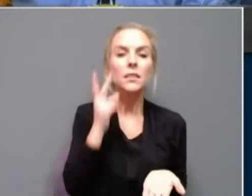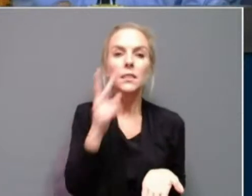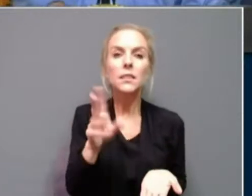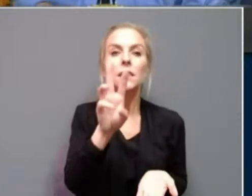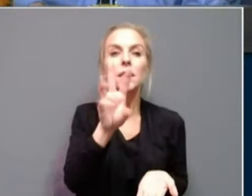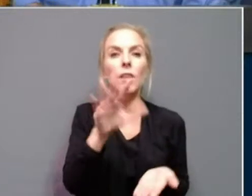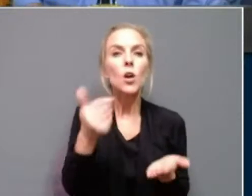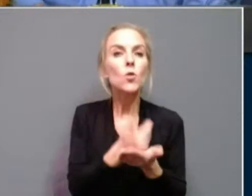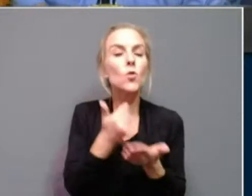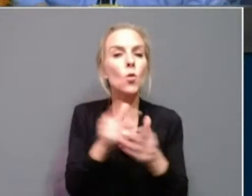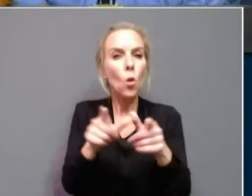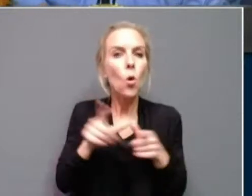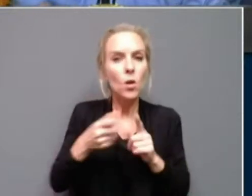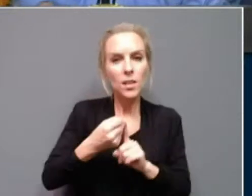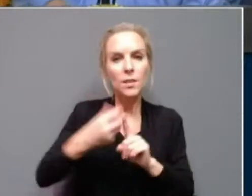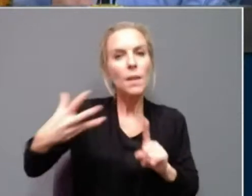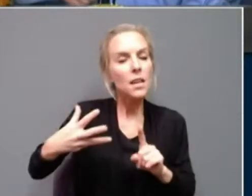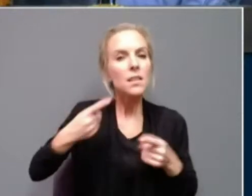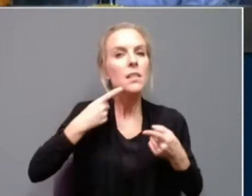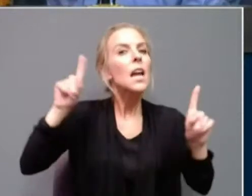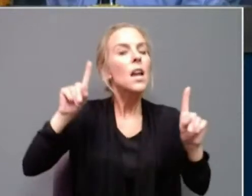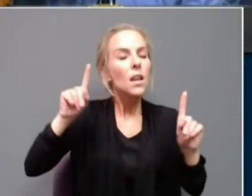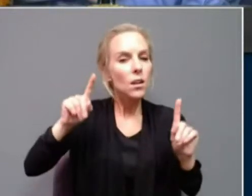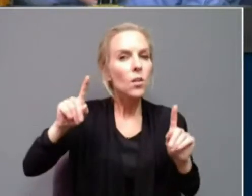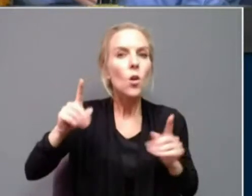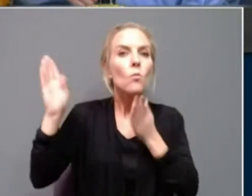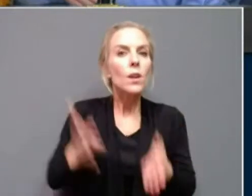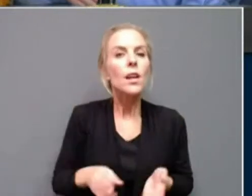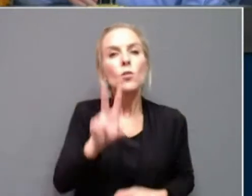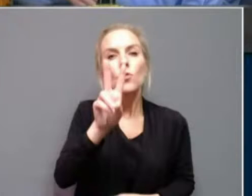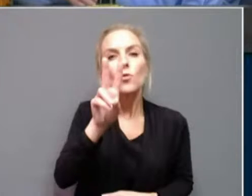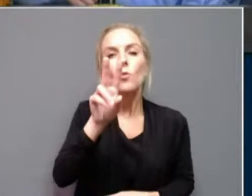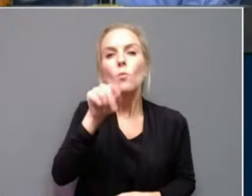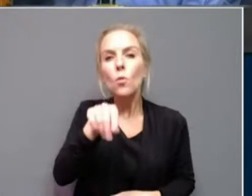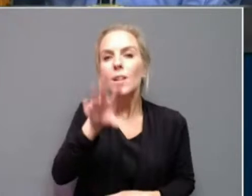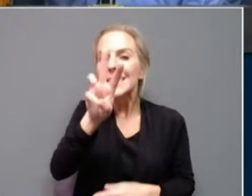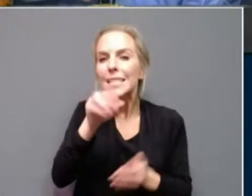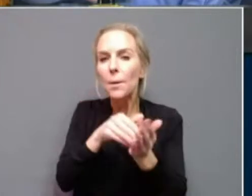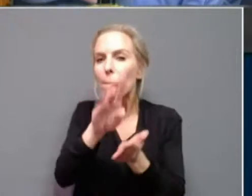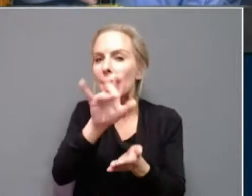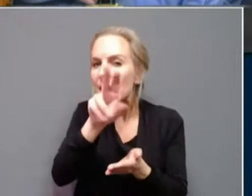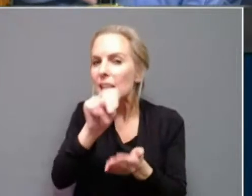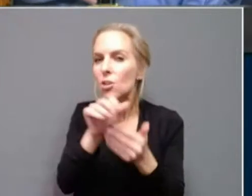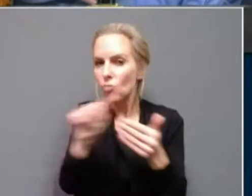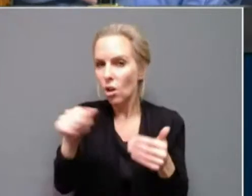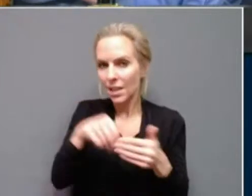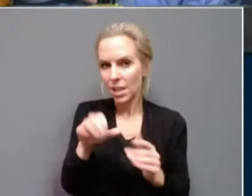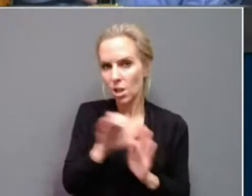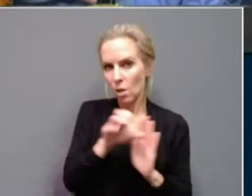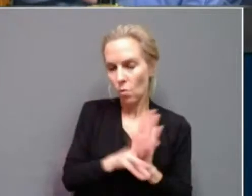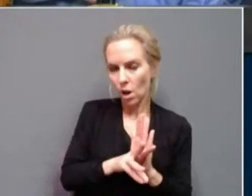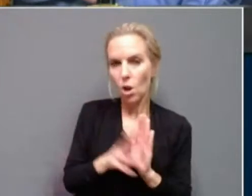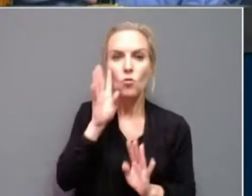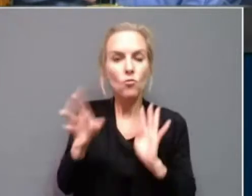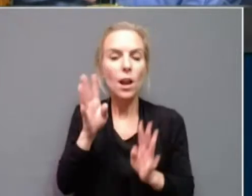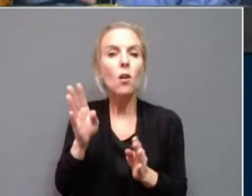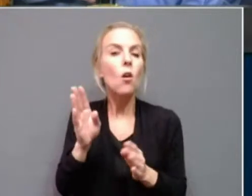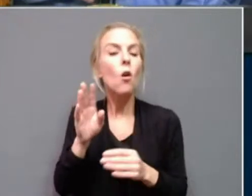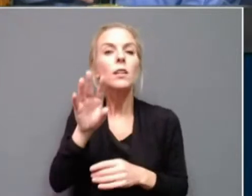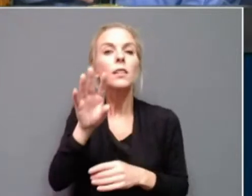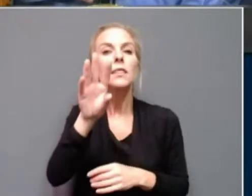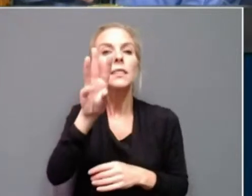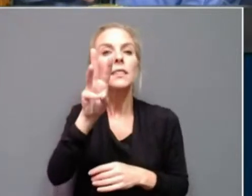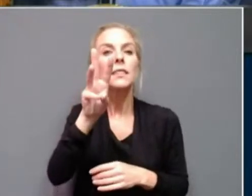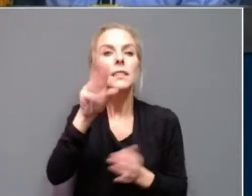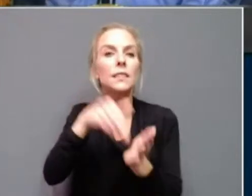location expansion announcements, which are bringing $2.6 billion into the Commonwealth, creating over 5,500 full-time